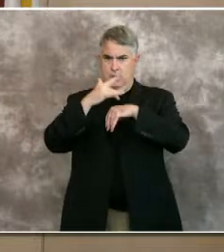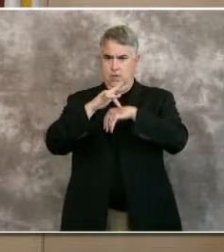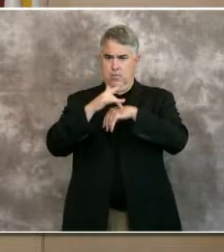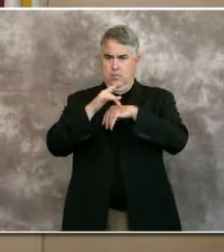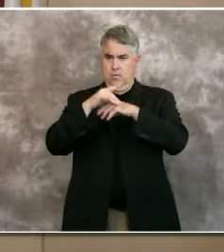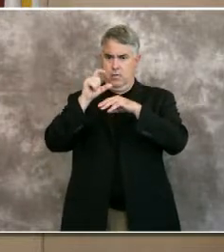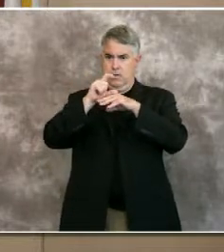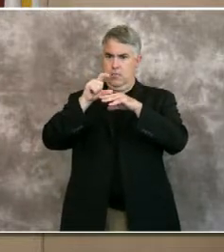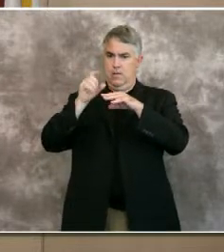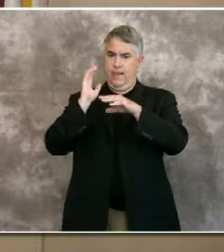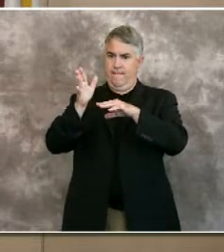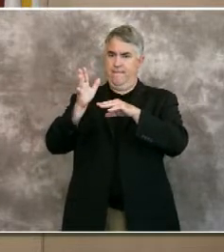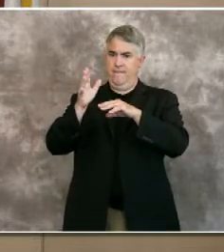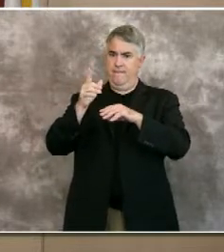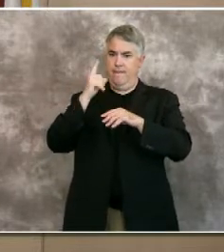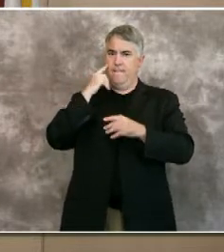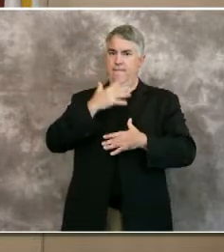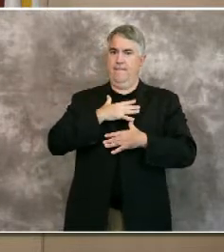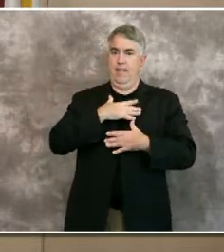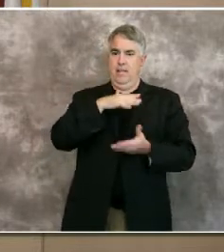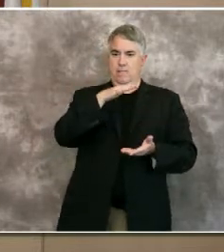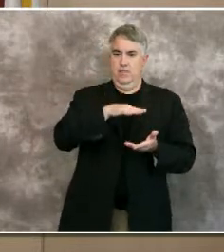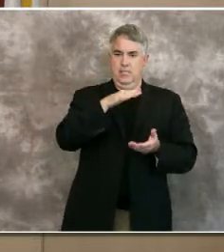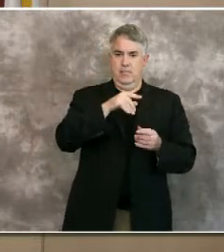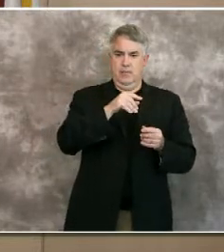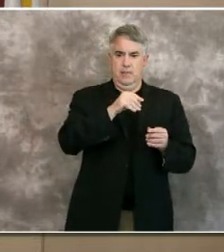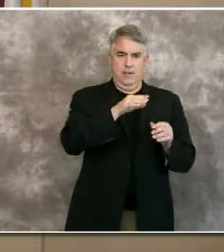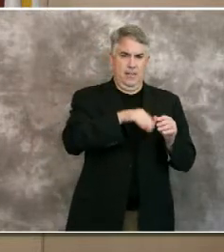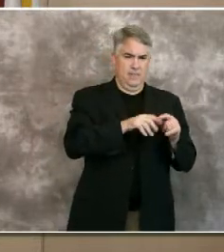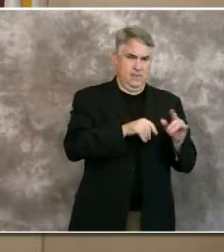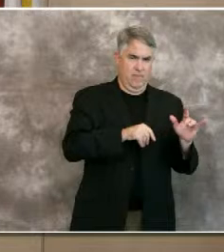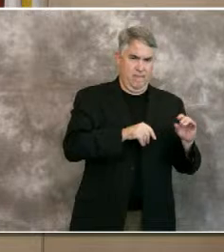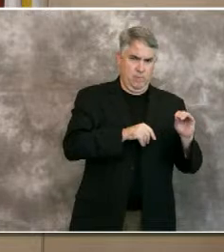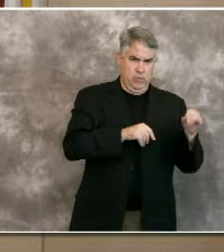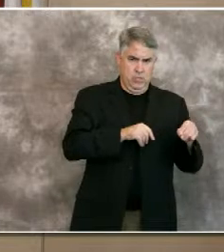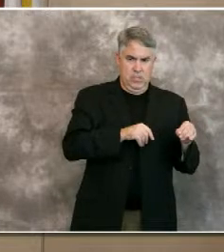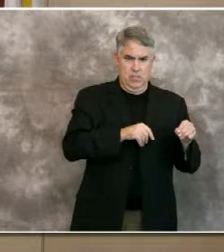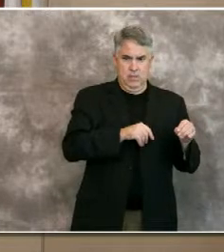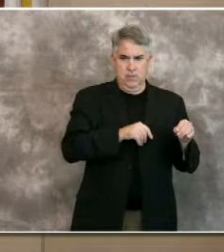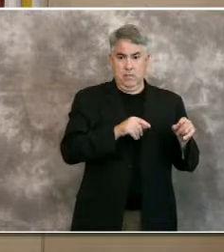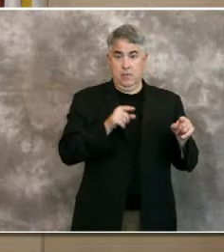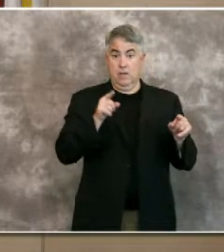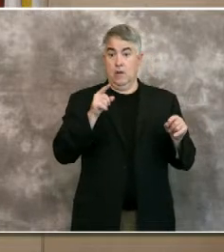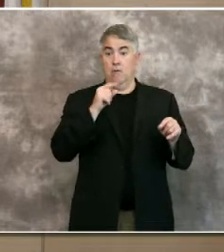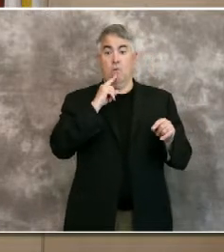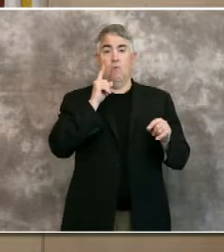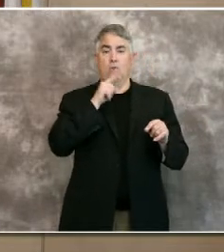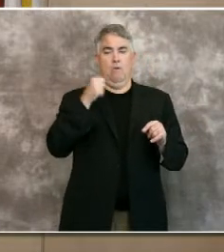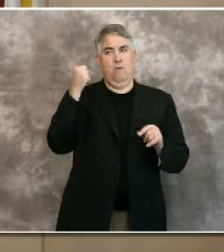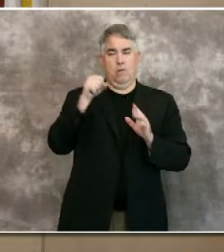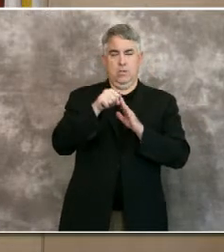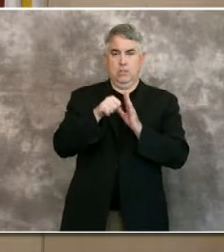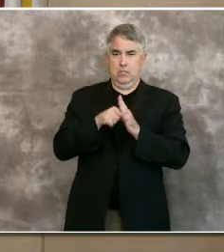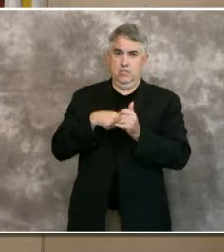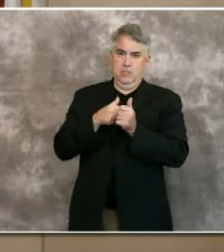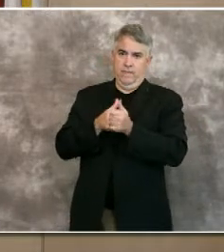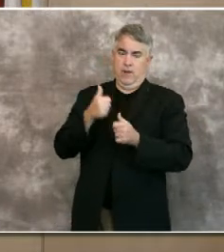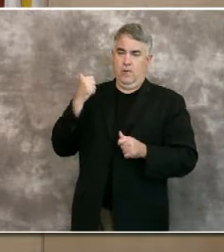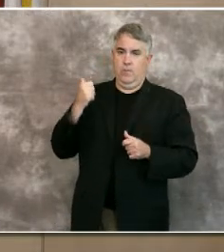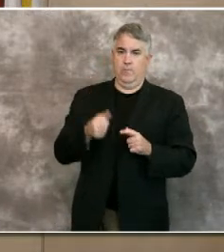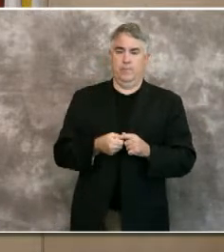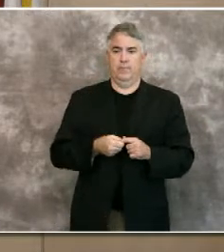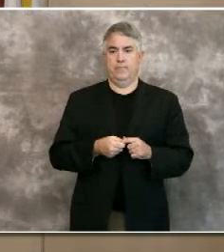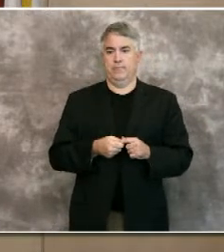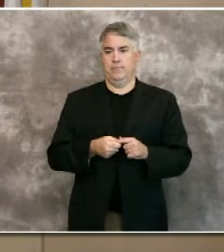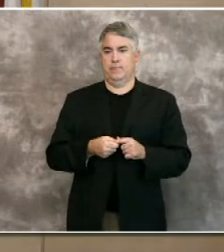and then ventilators is less than 25%. So those are metrics that came from the state. Gotcha. So as you guys learn more about the virus,